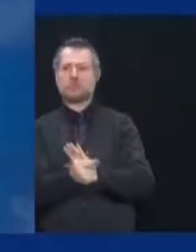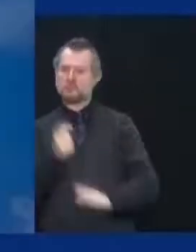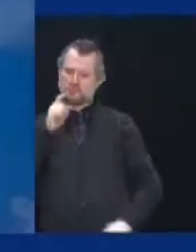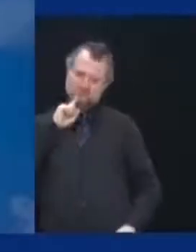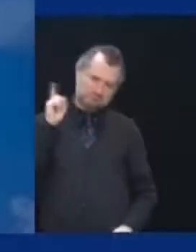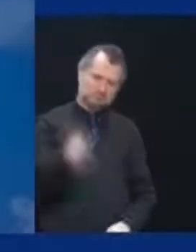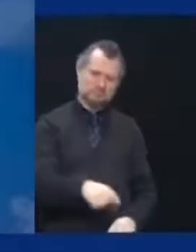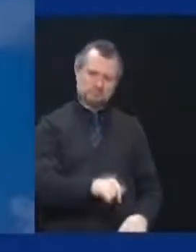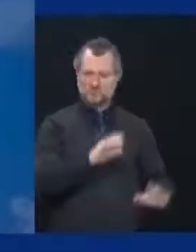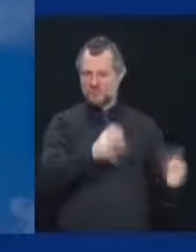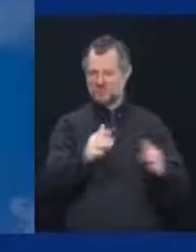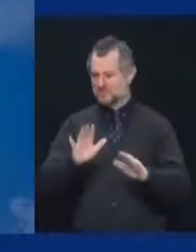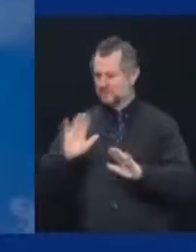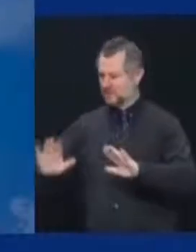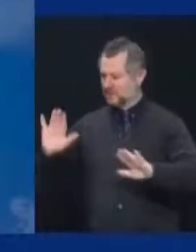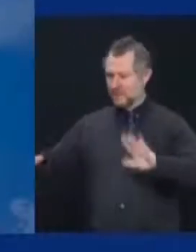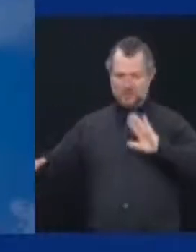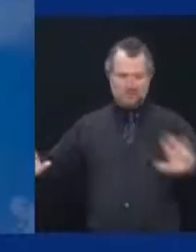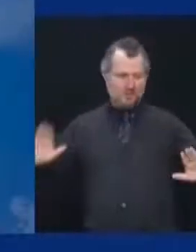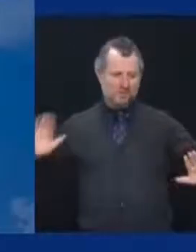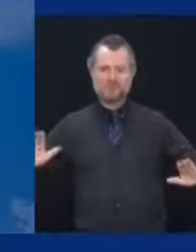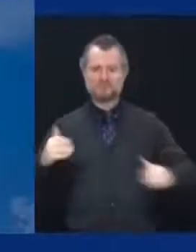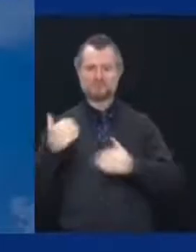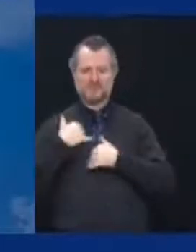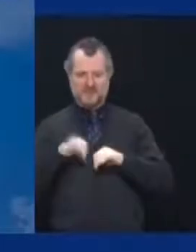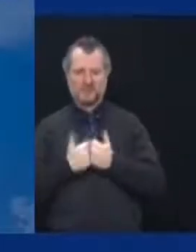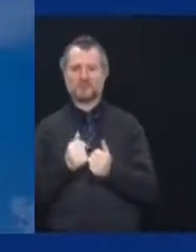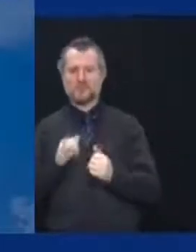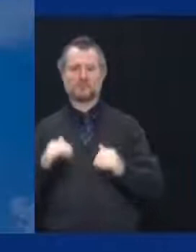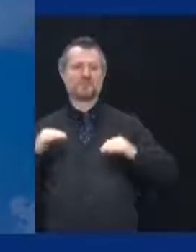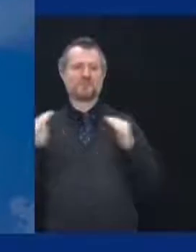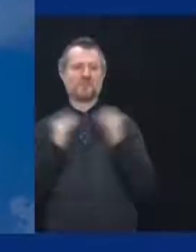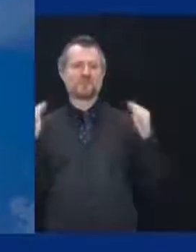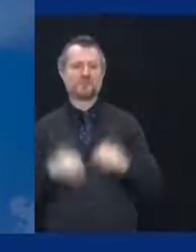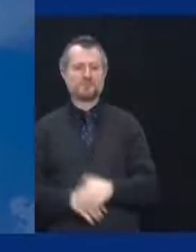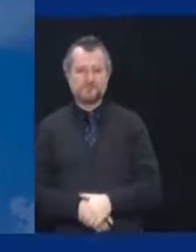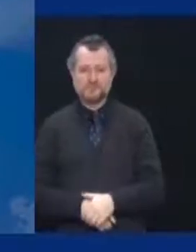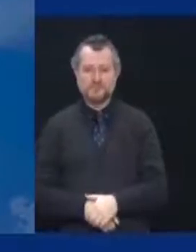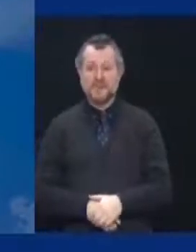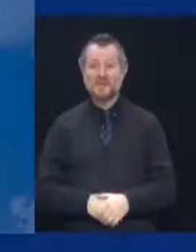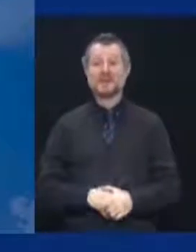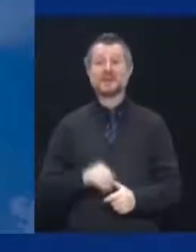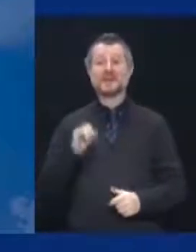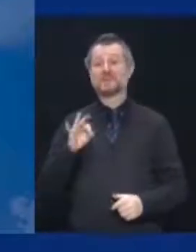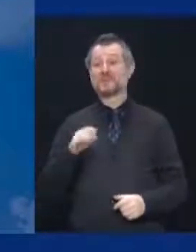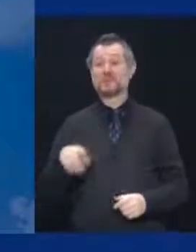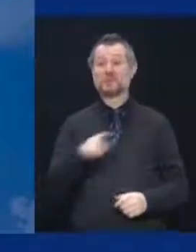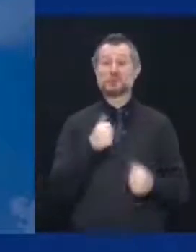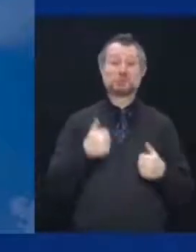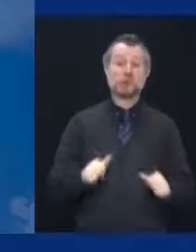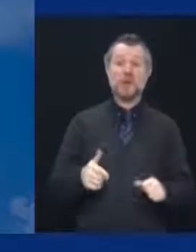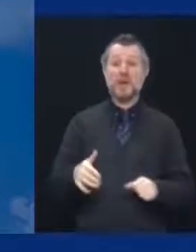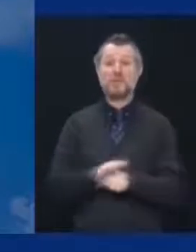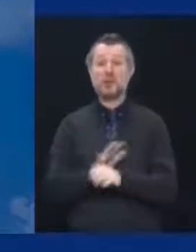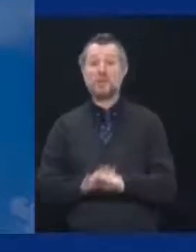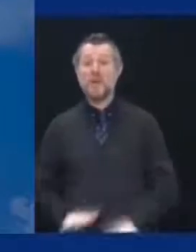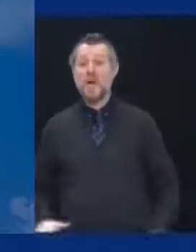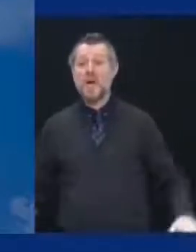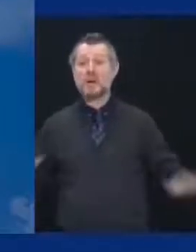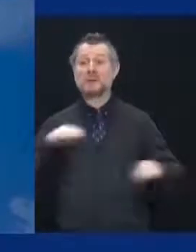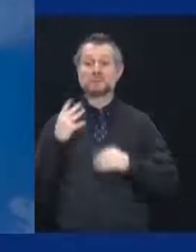everybody focuses on their group, there'll be fairness. If everyone tries to do everybody, somebody will be left